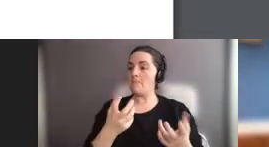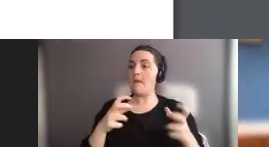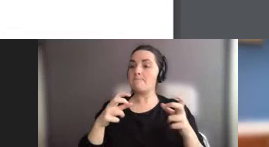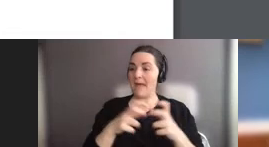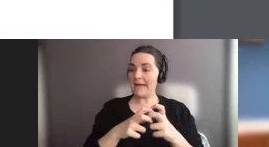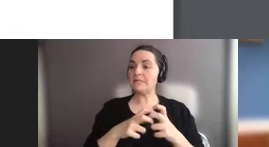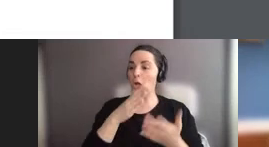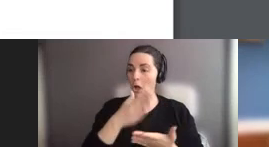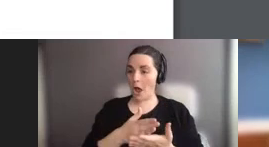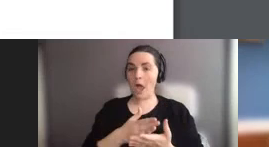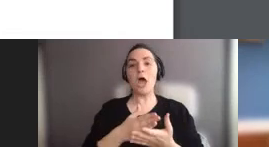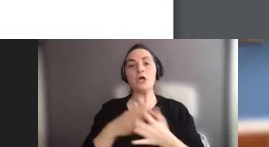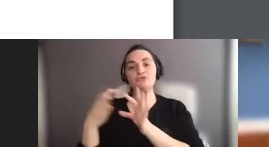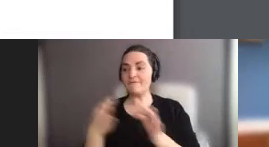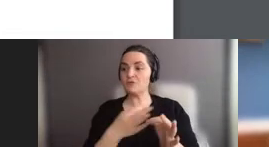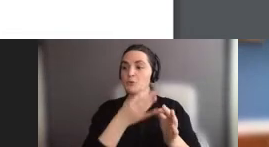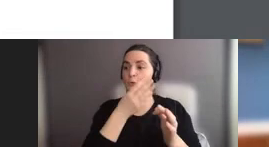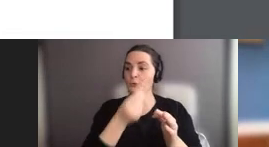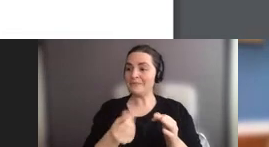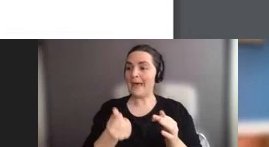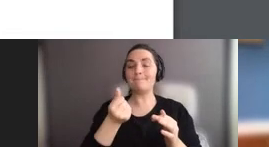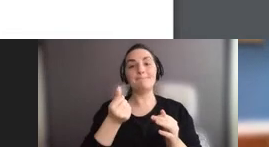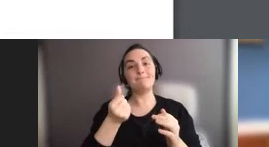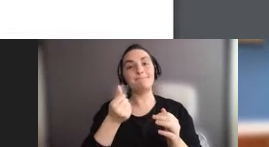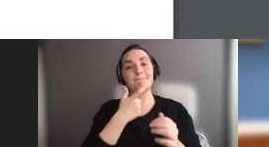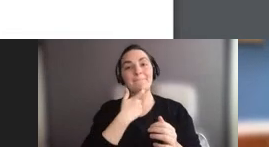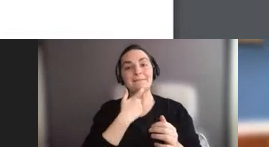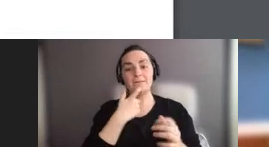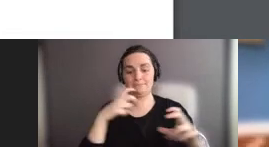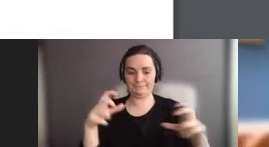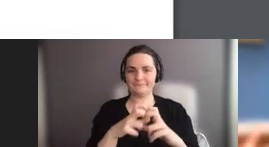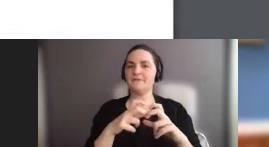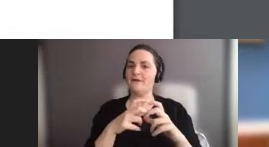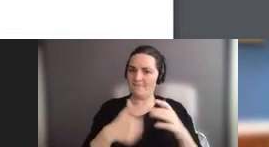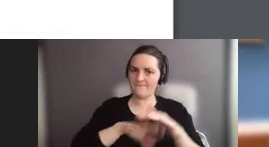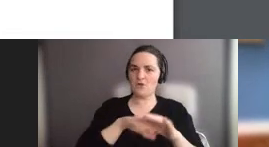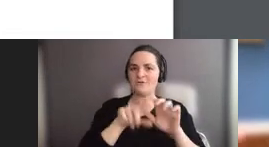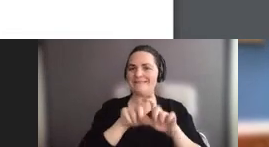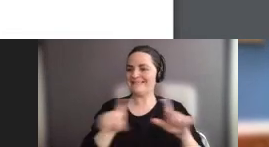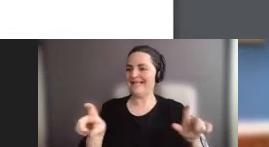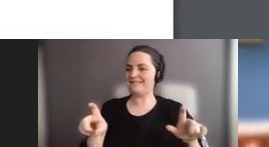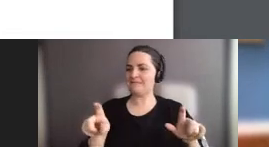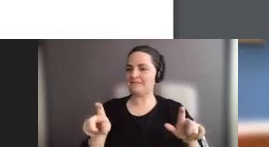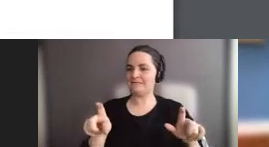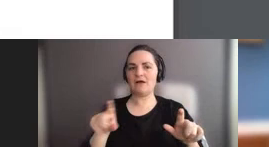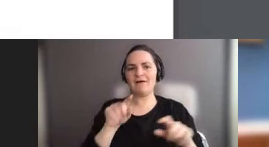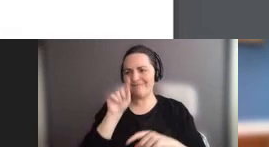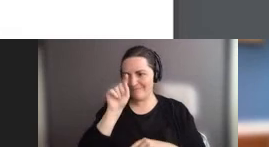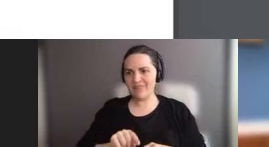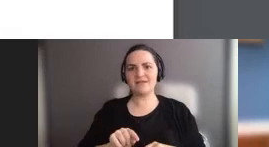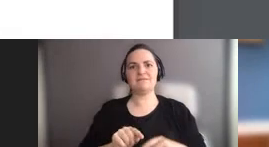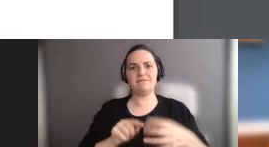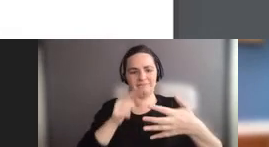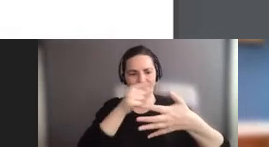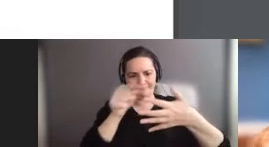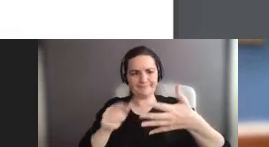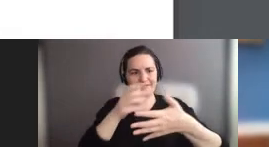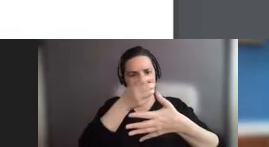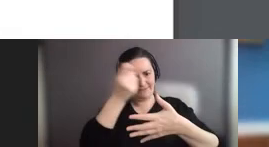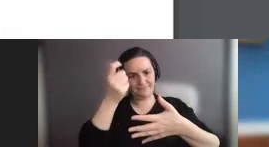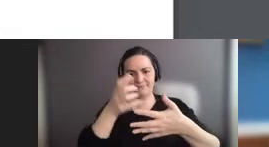sentence, but some metals aren't attracted to magnets, another sentence. So this is a pupil that's meeting all of the success